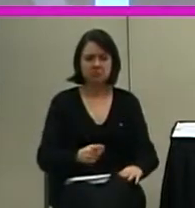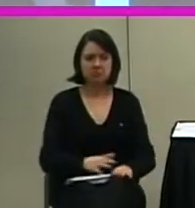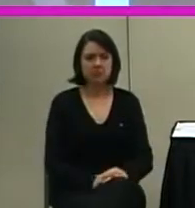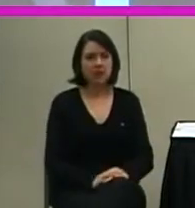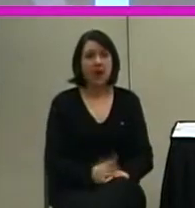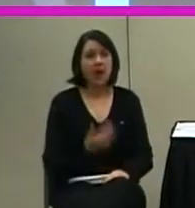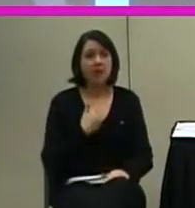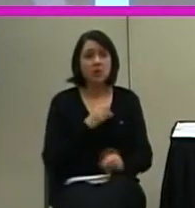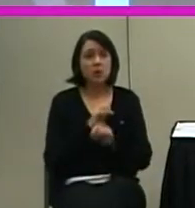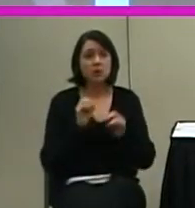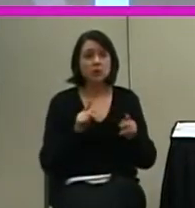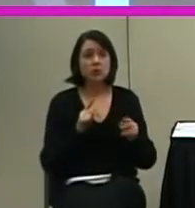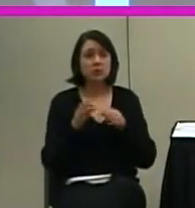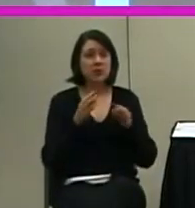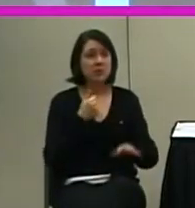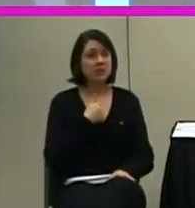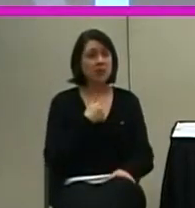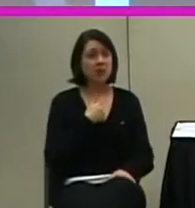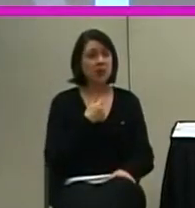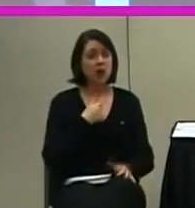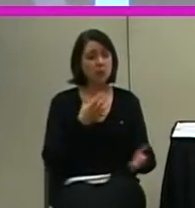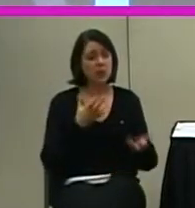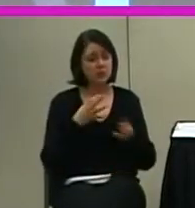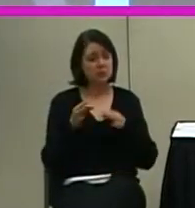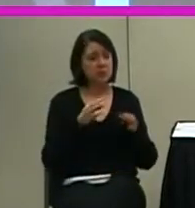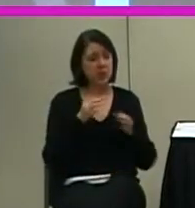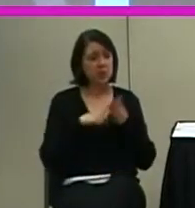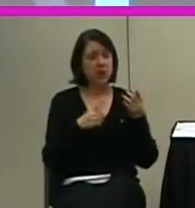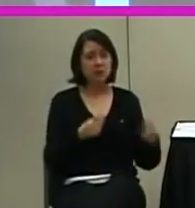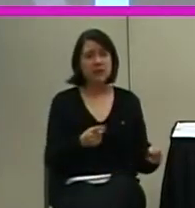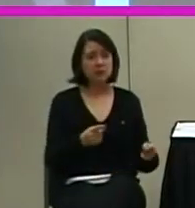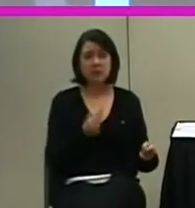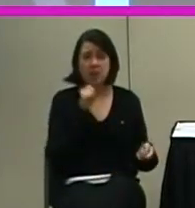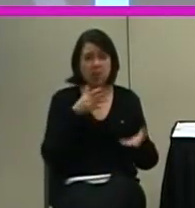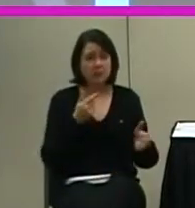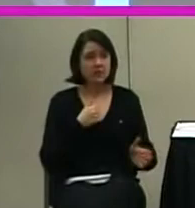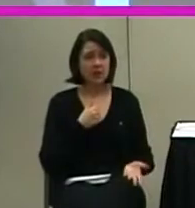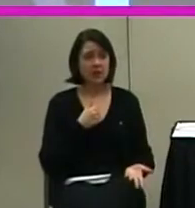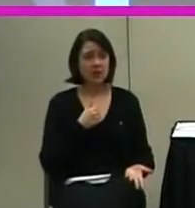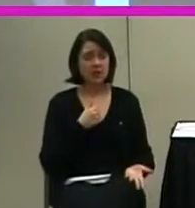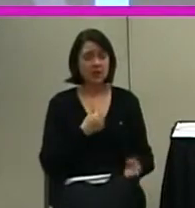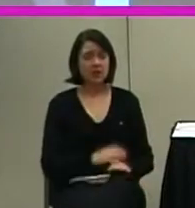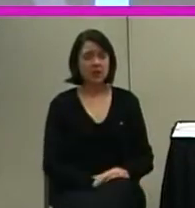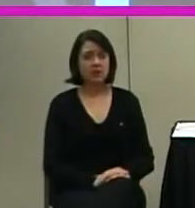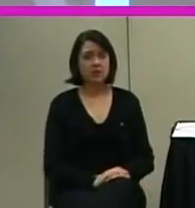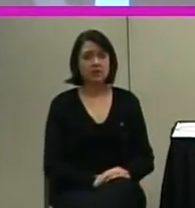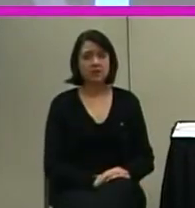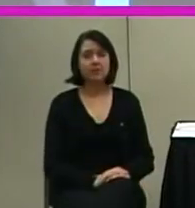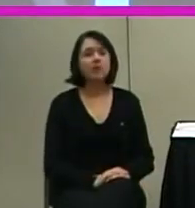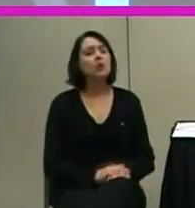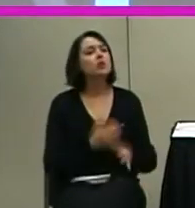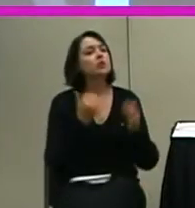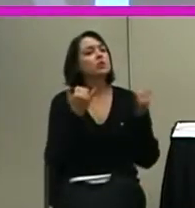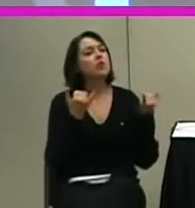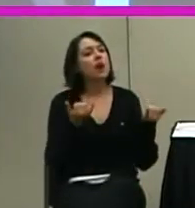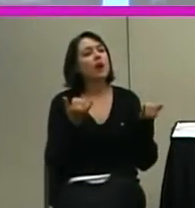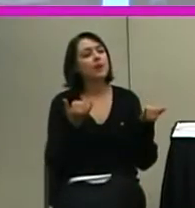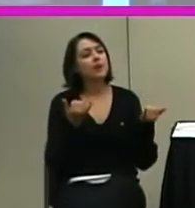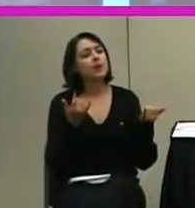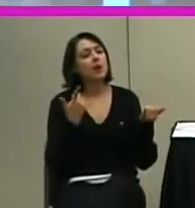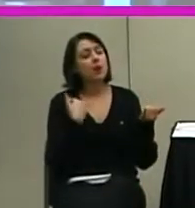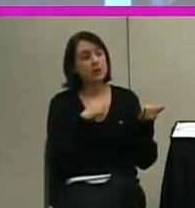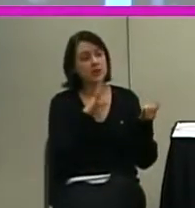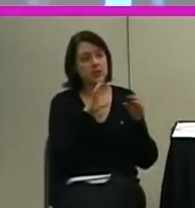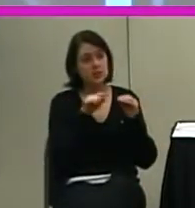I don't get a chance to say anything. I wanted to say what was going on. No one even let me say it. Okay, so now we